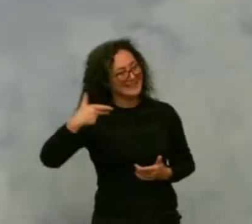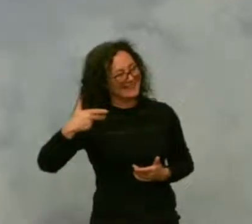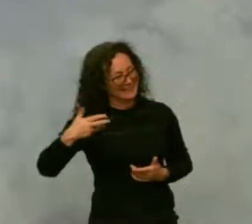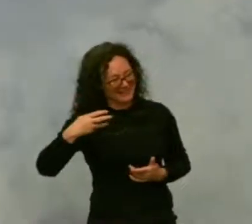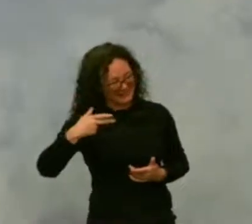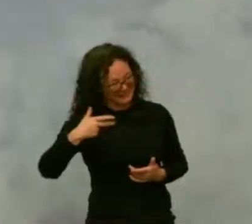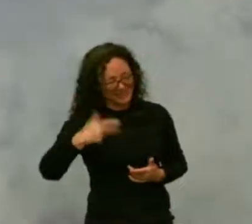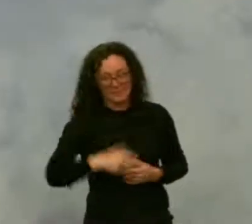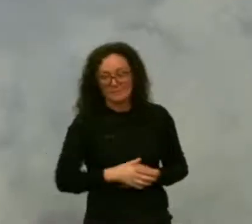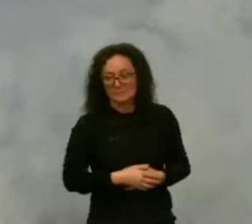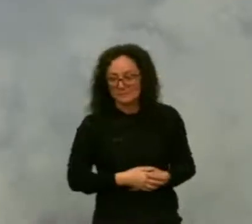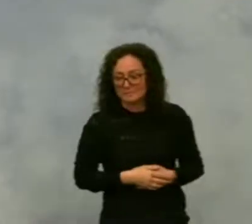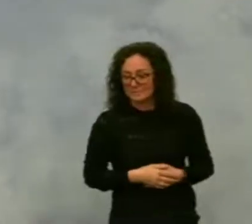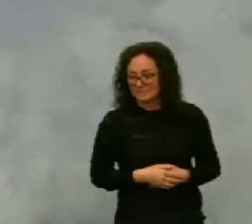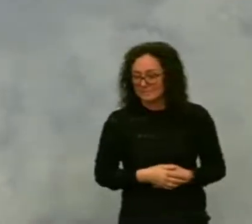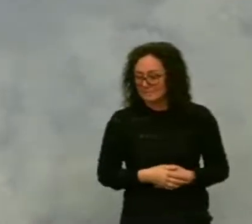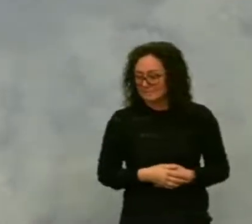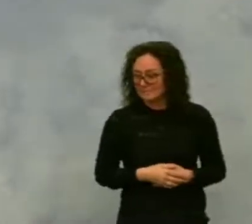please.